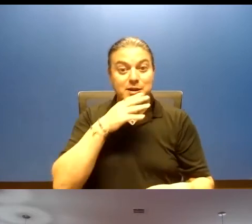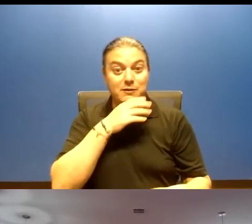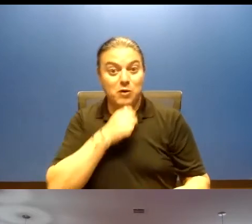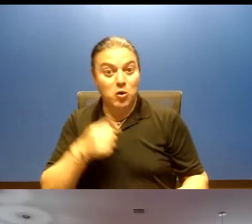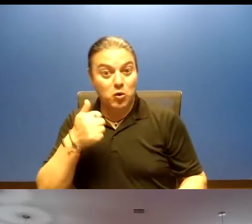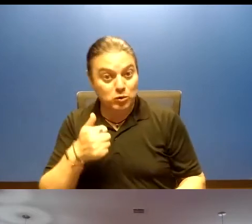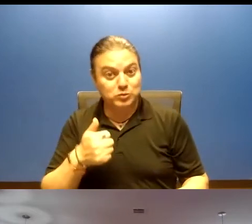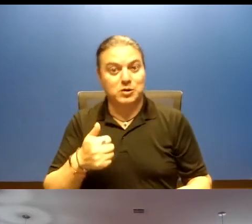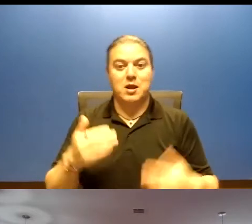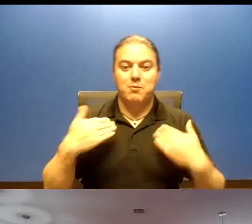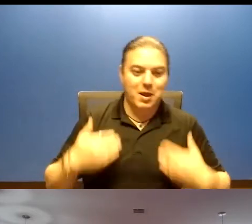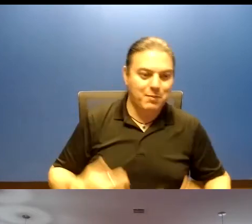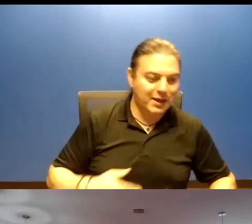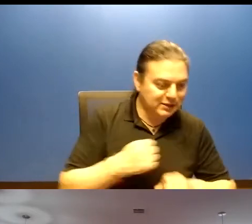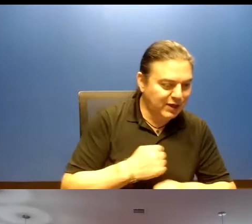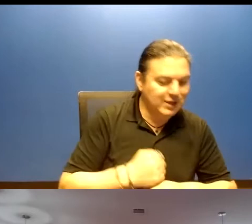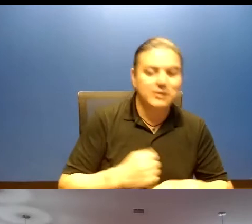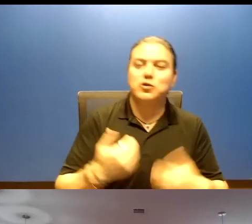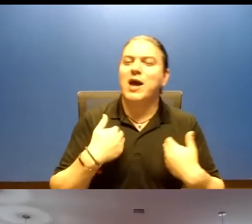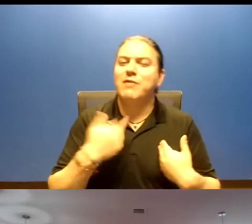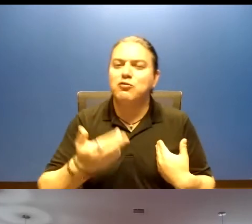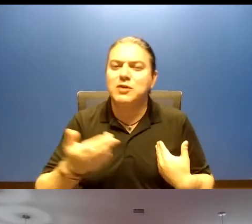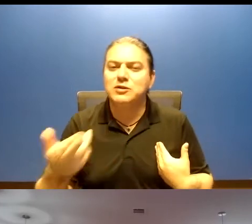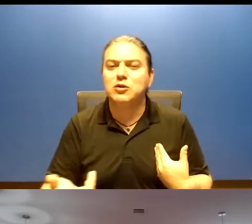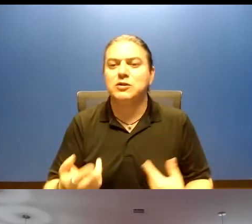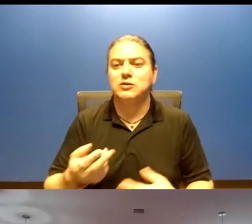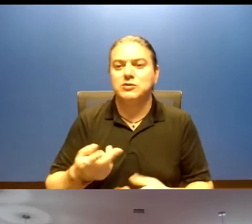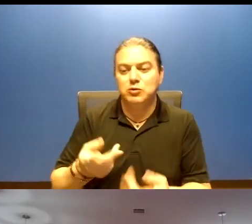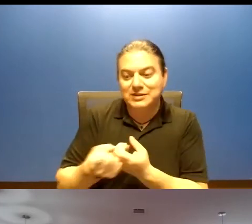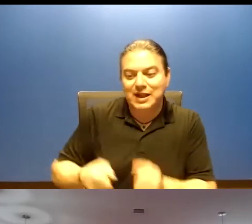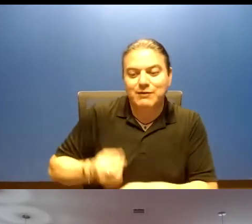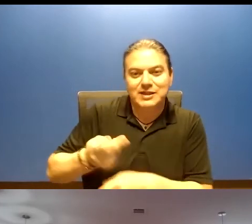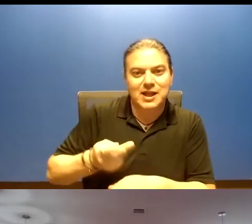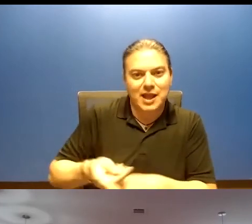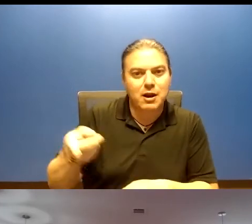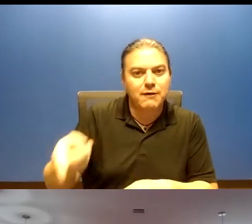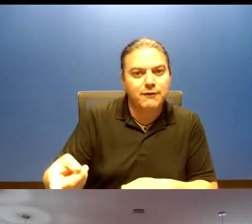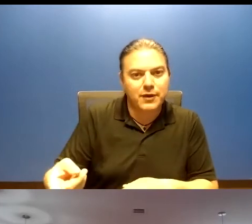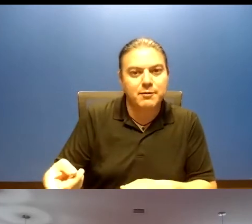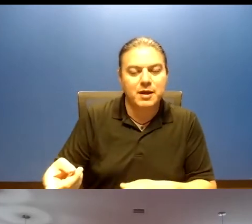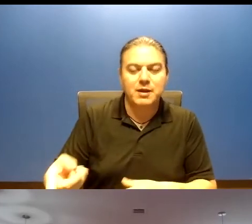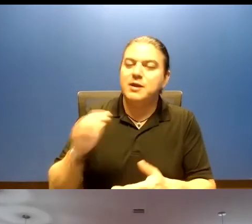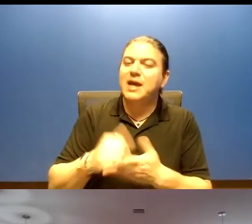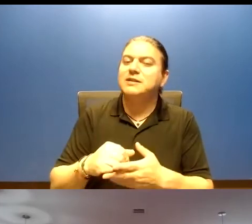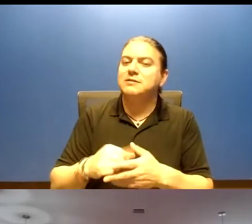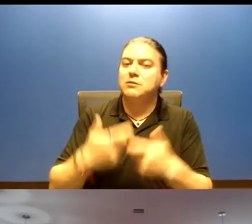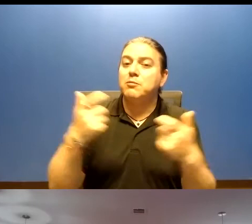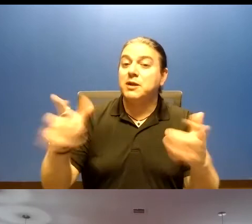And so having these resources and tool to safely care for him have been the biggest things for us in our